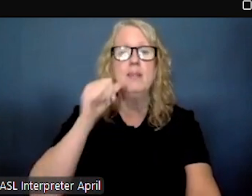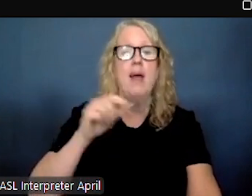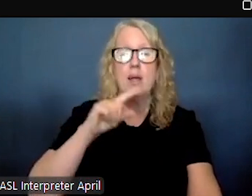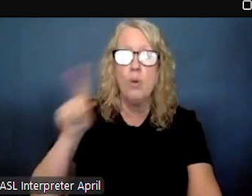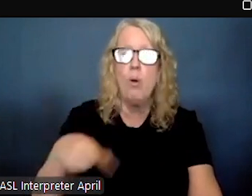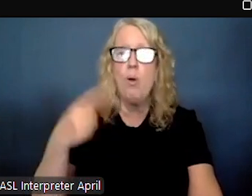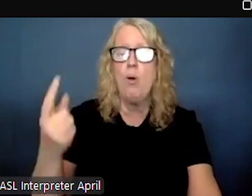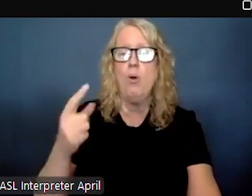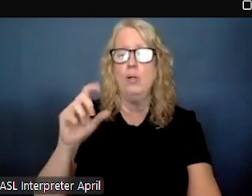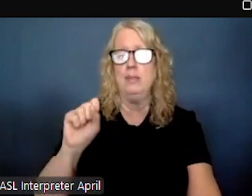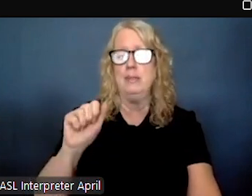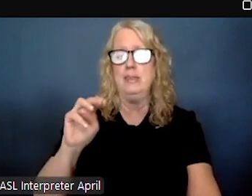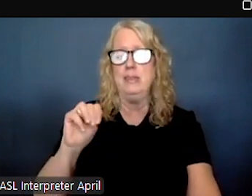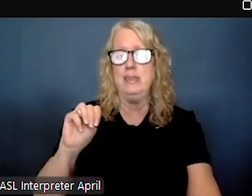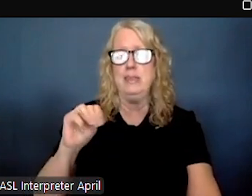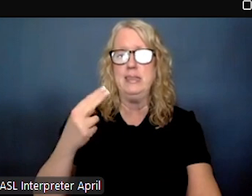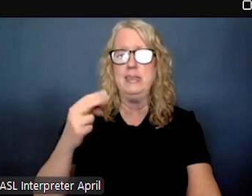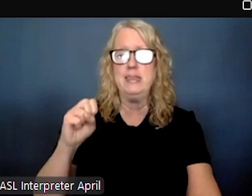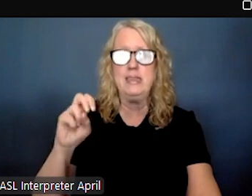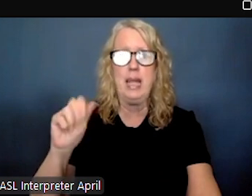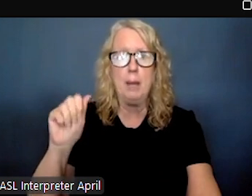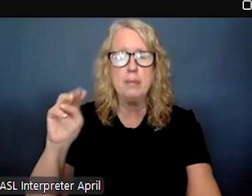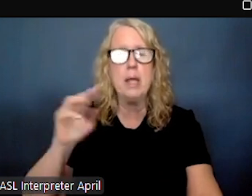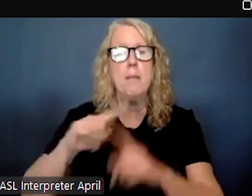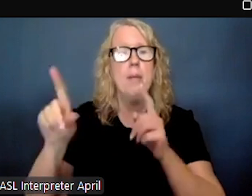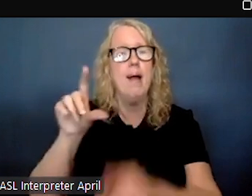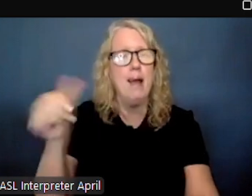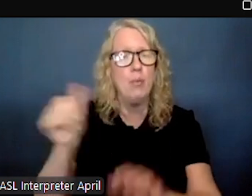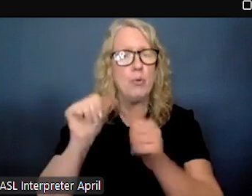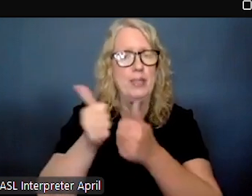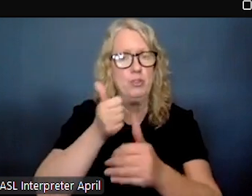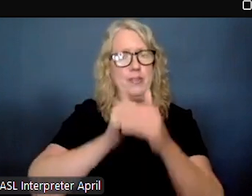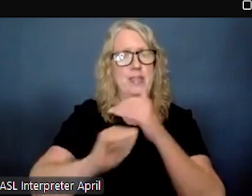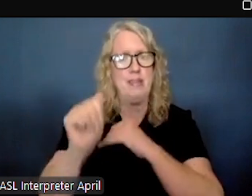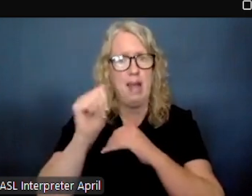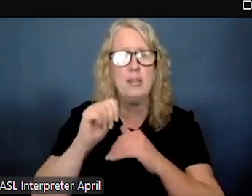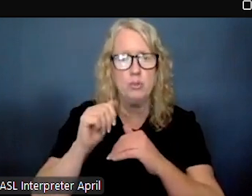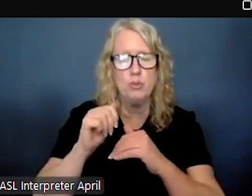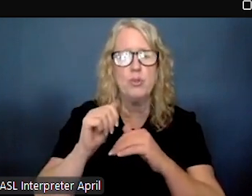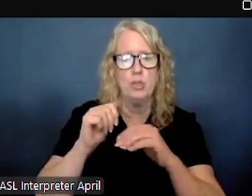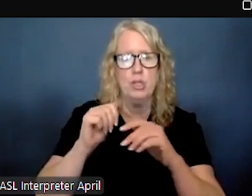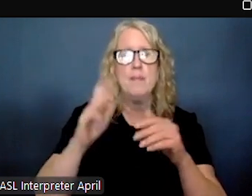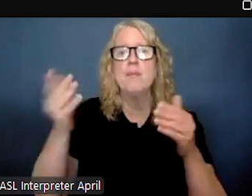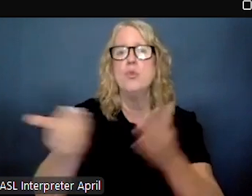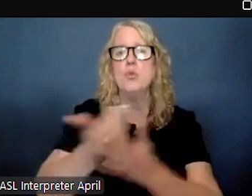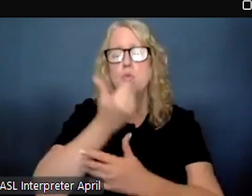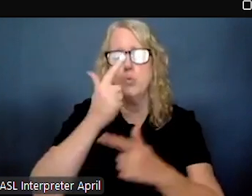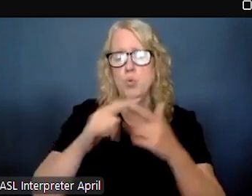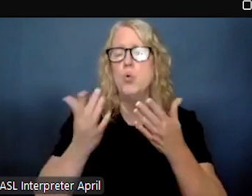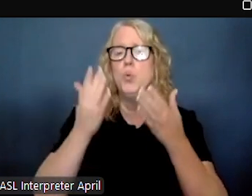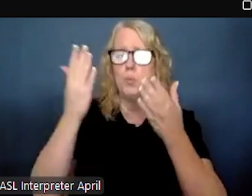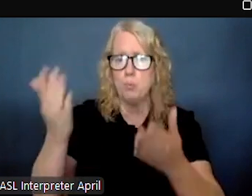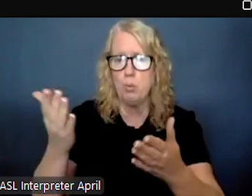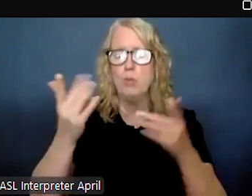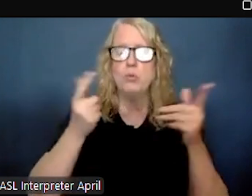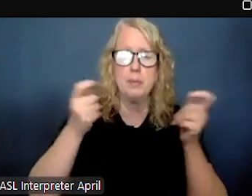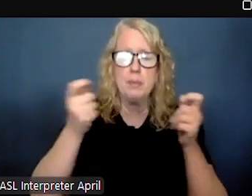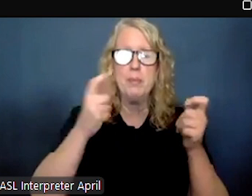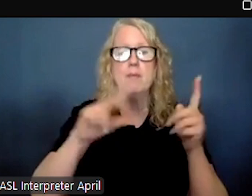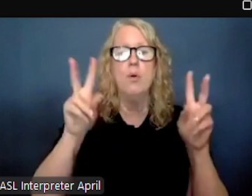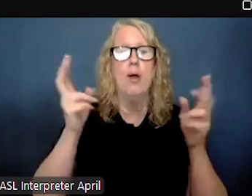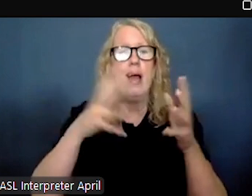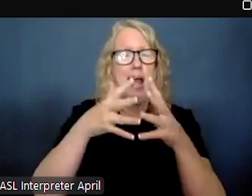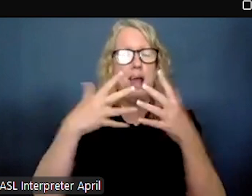only SAMHSA within and other agencies within the new proposed Administration for Healthy